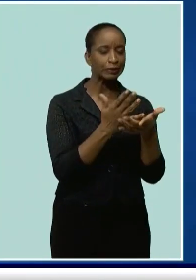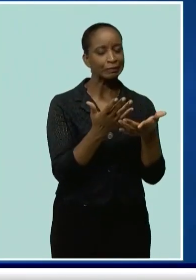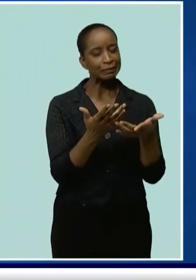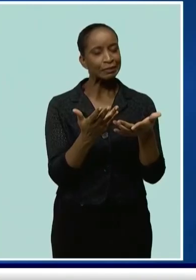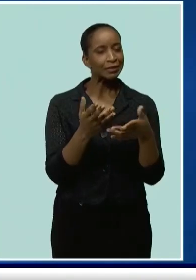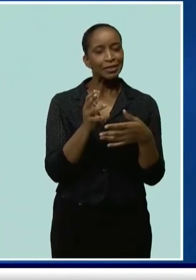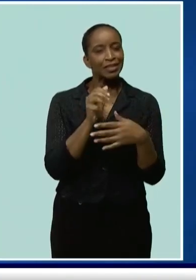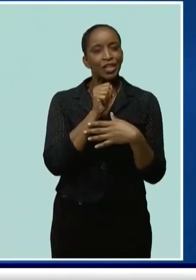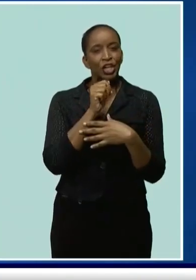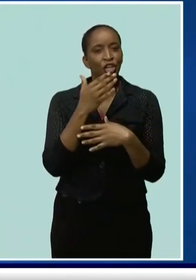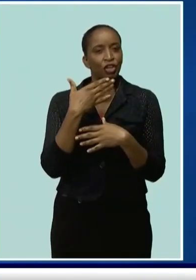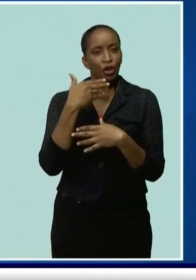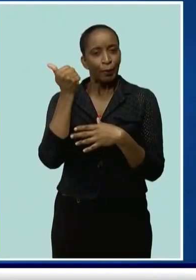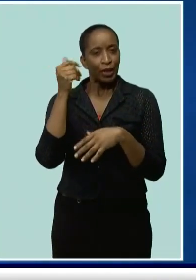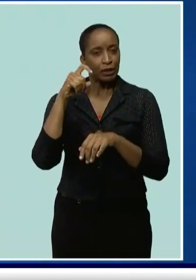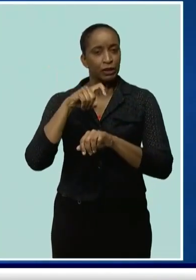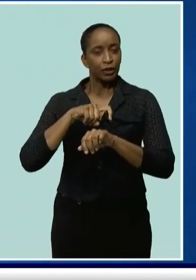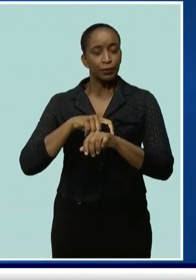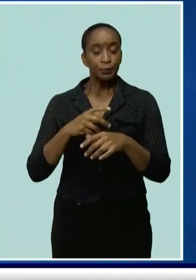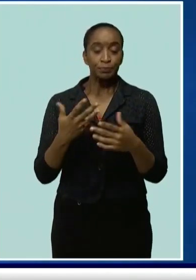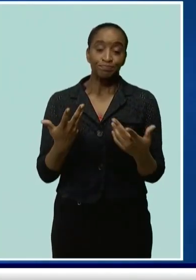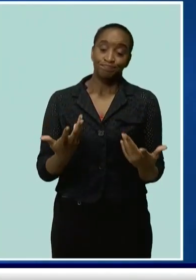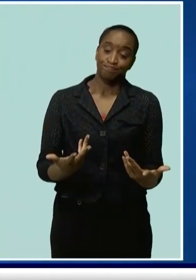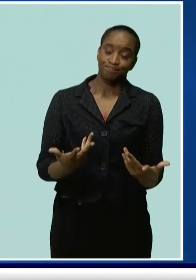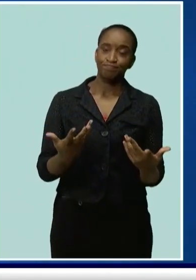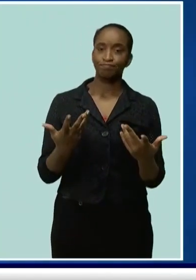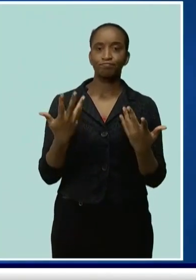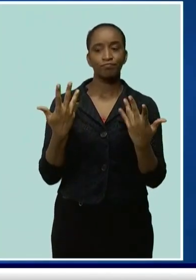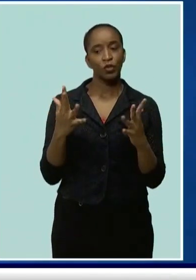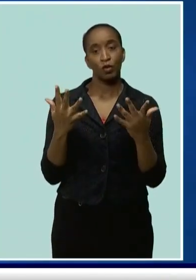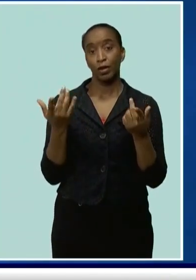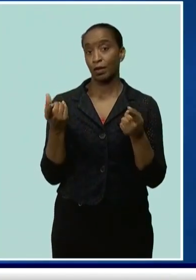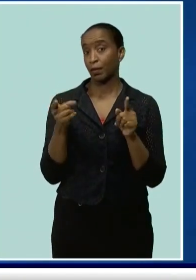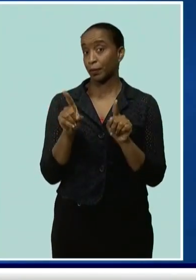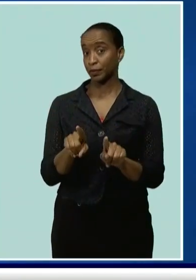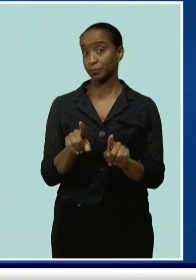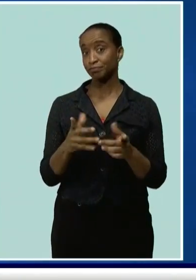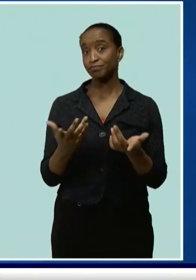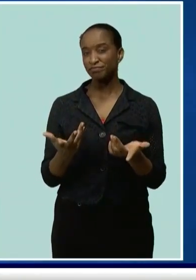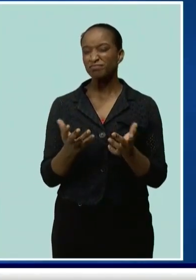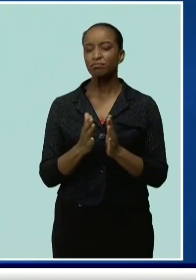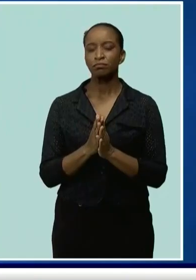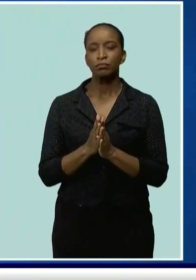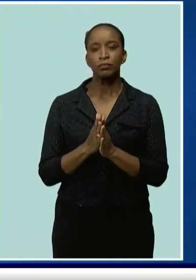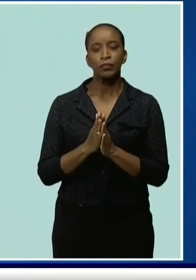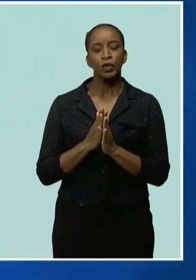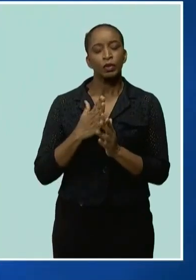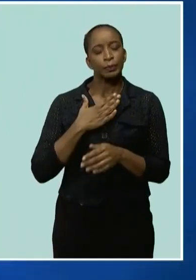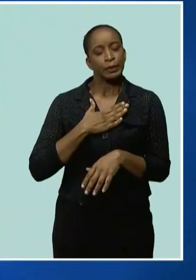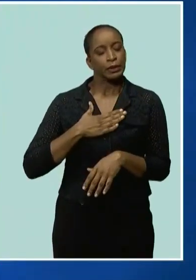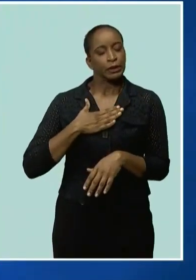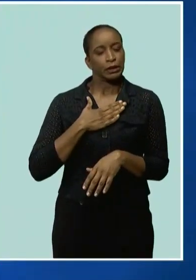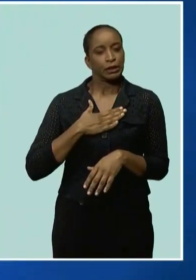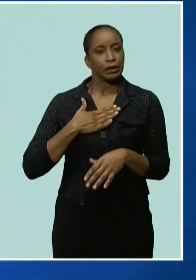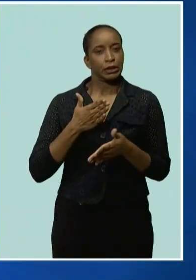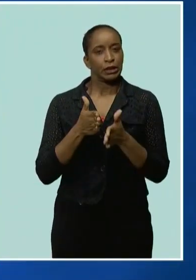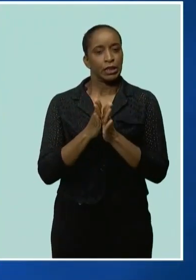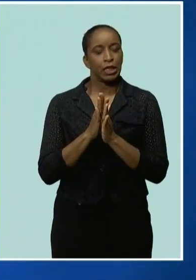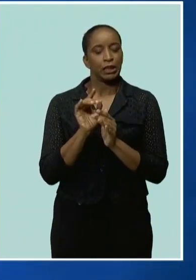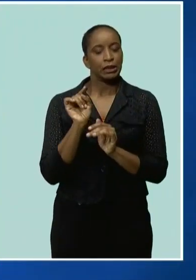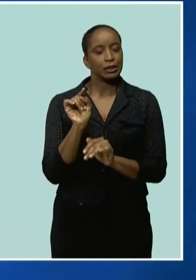but this is what we have to deal with at this time, and we crave the indulgence of the teachers,